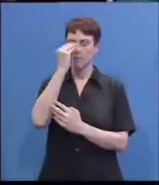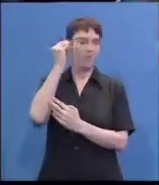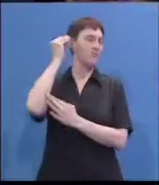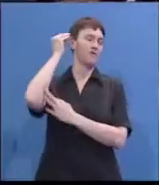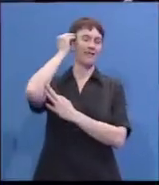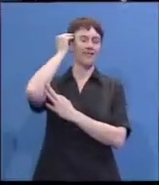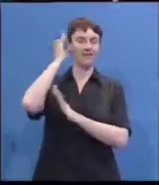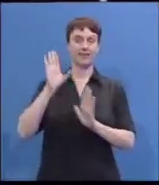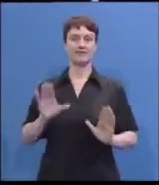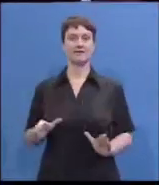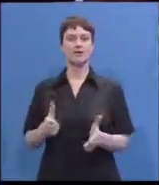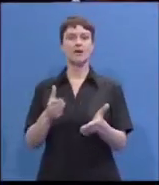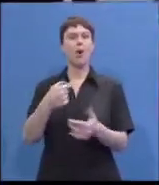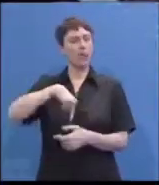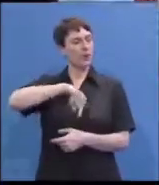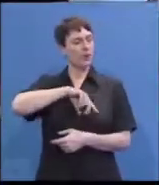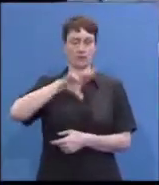remembrance